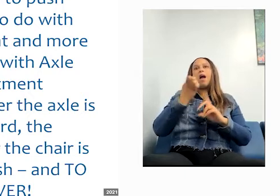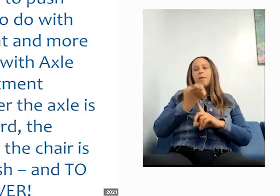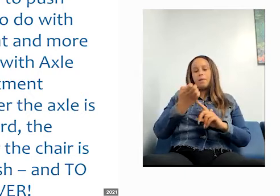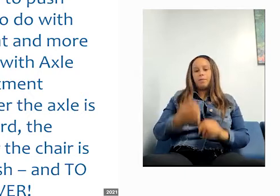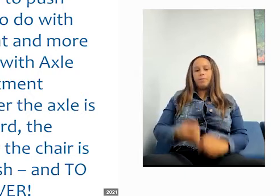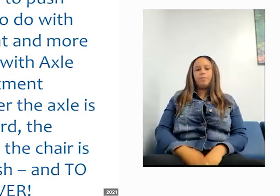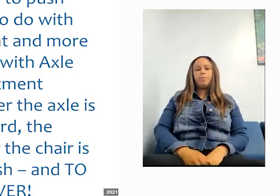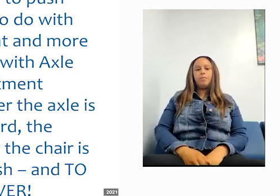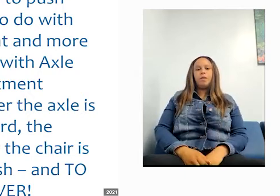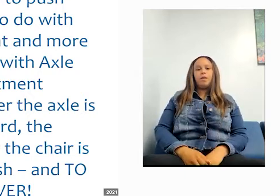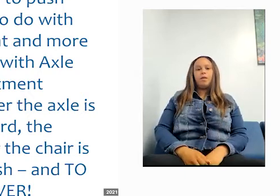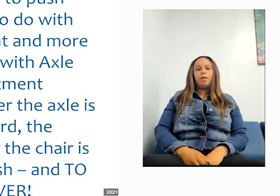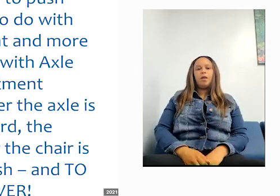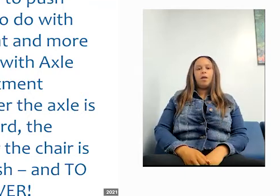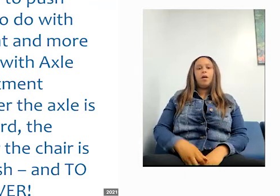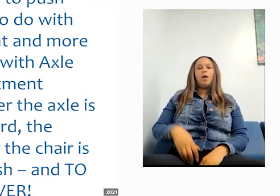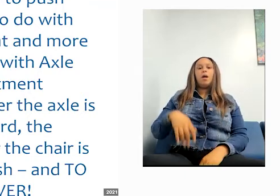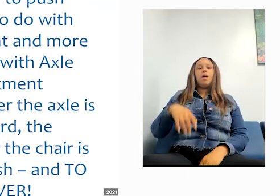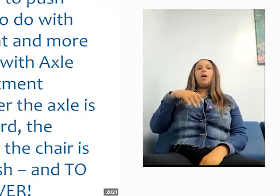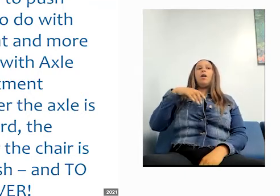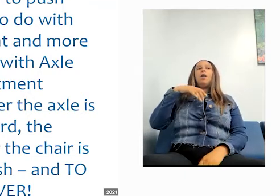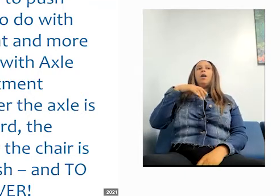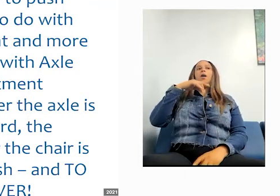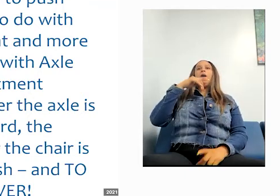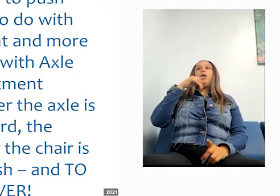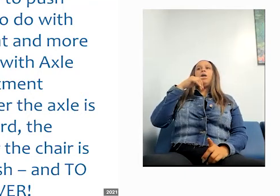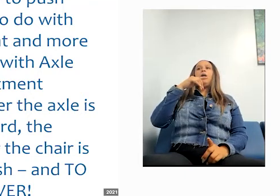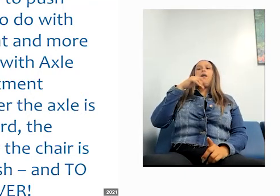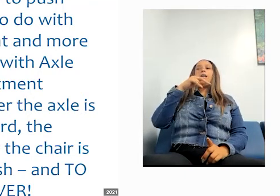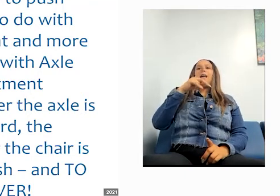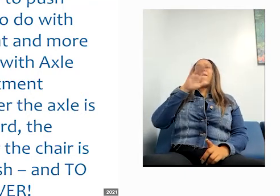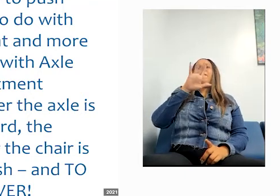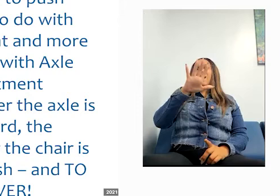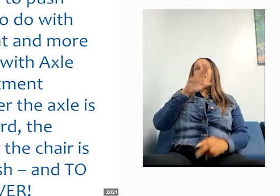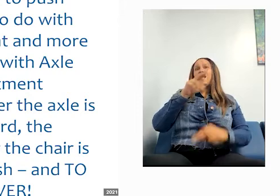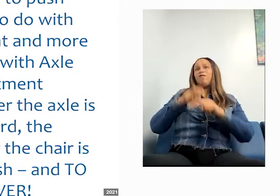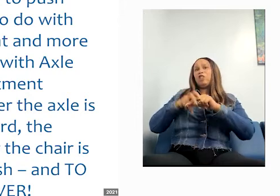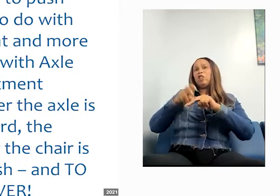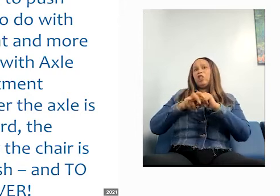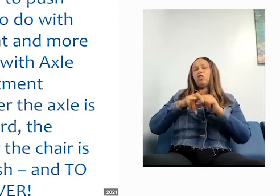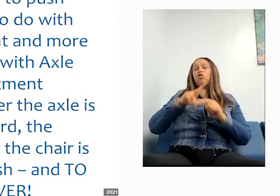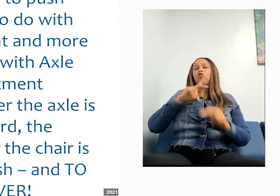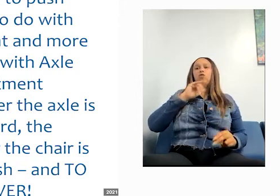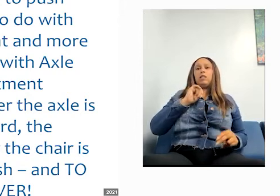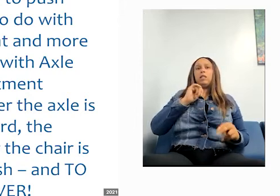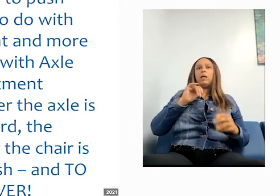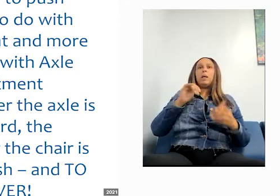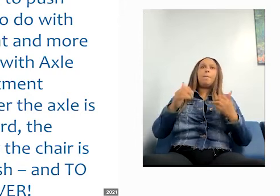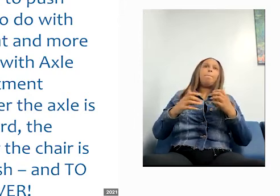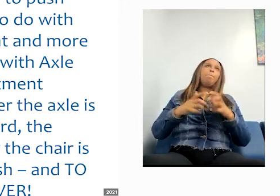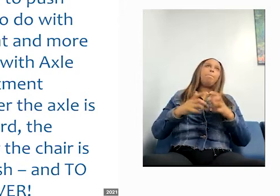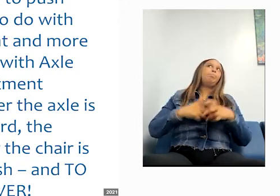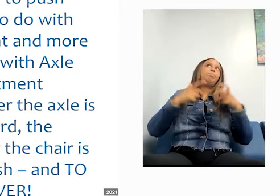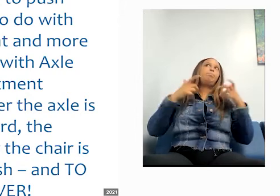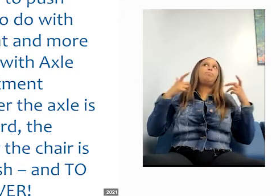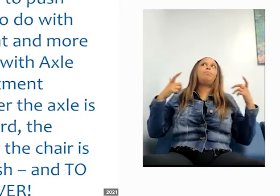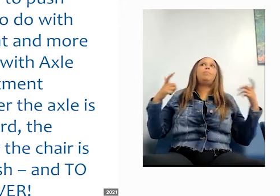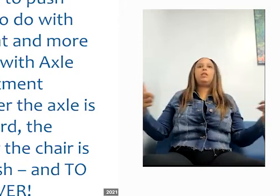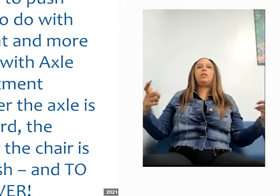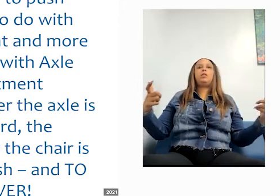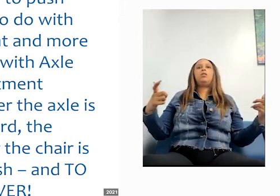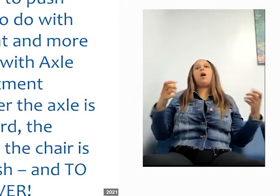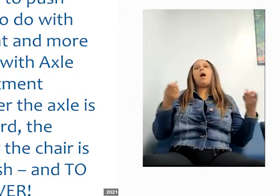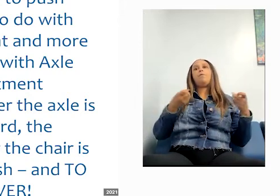This adjustable axle is available in K5 chairs, much bigger adjustment opportunity here.